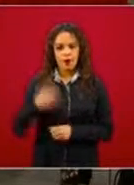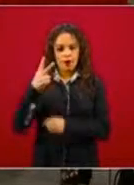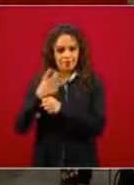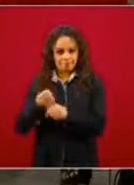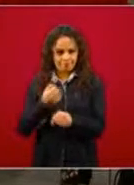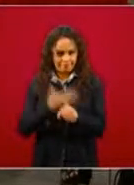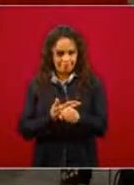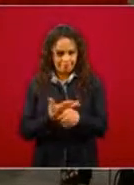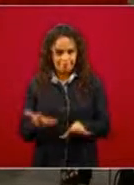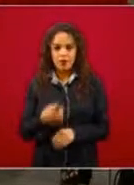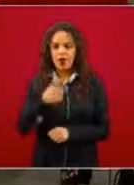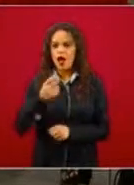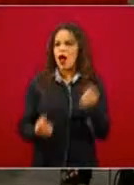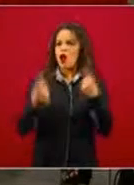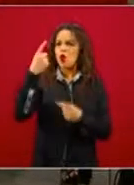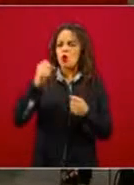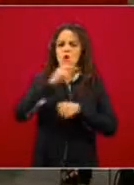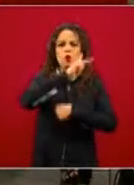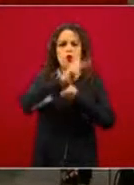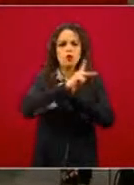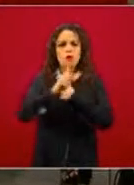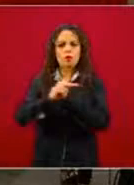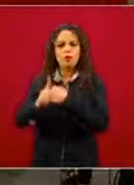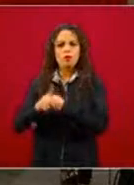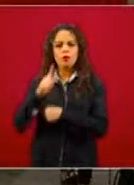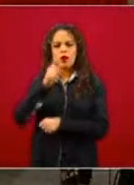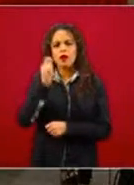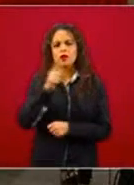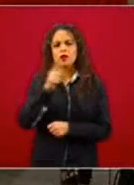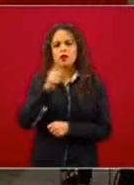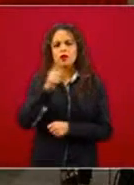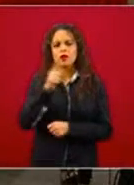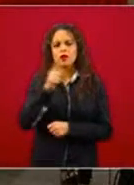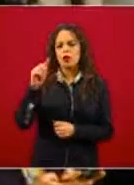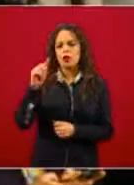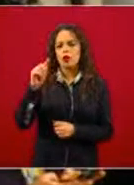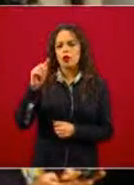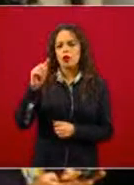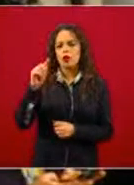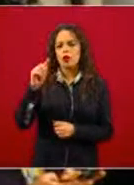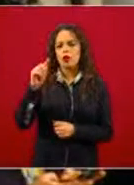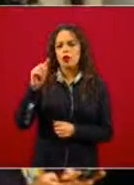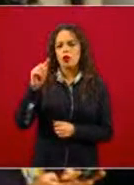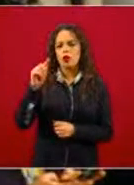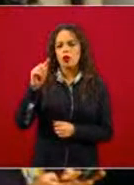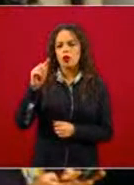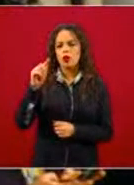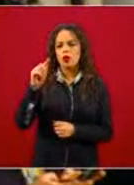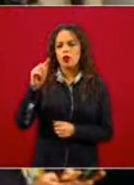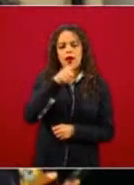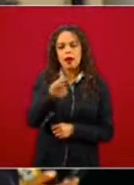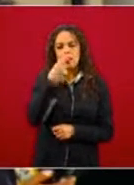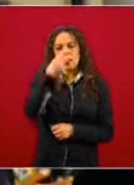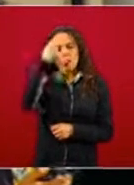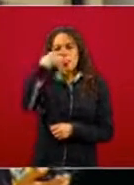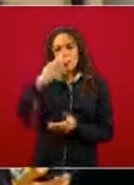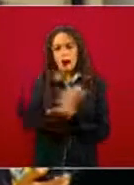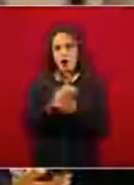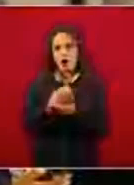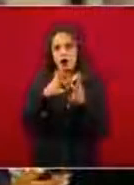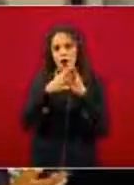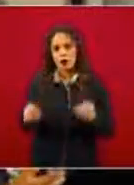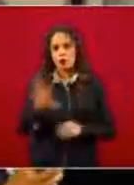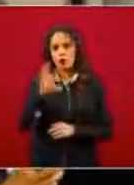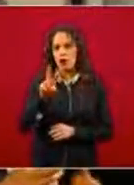Hello, my name is Sandra from Grupo El Arce Comunicaciones. Dr. Cattell, in different countries, they have introduced